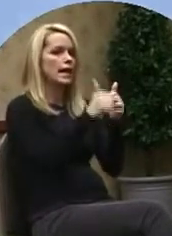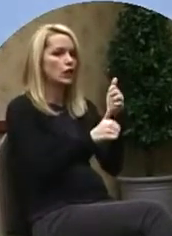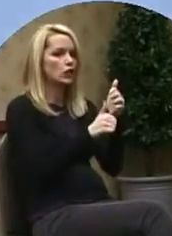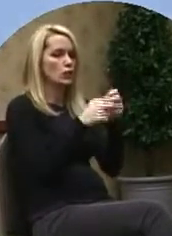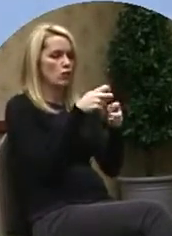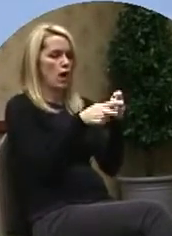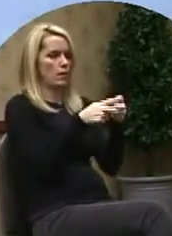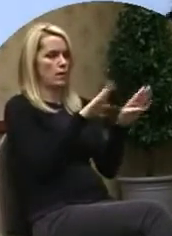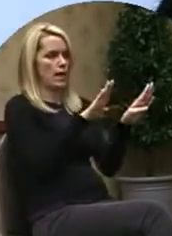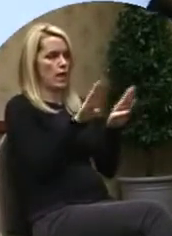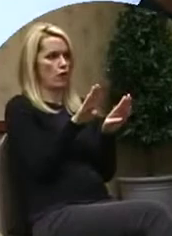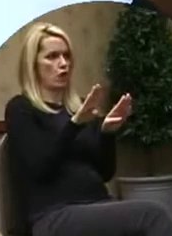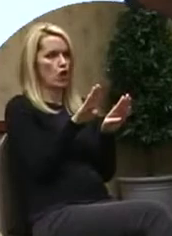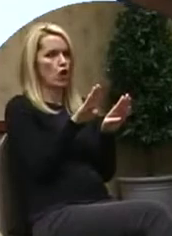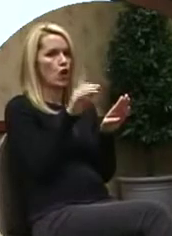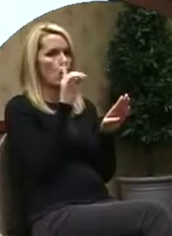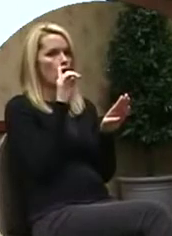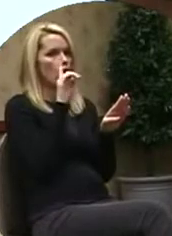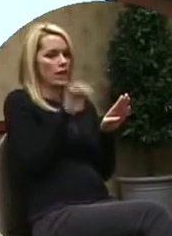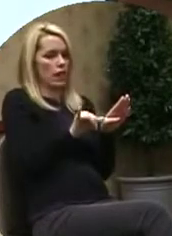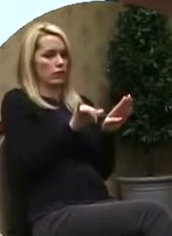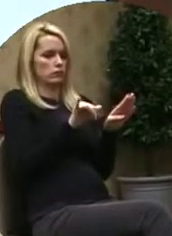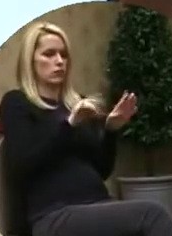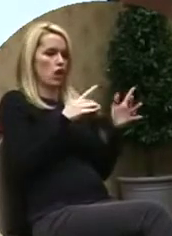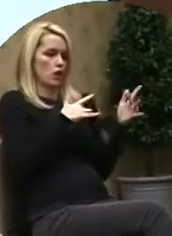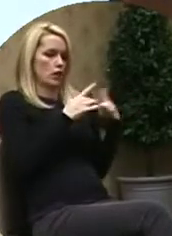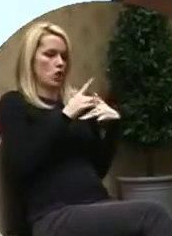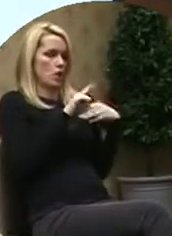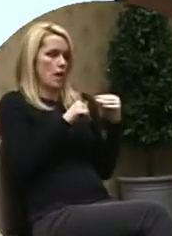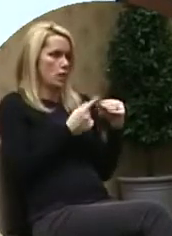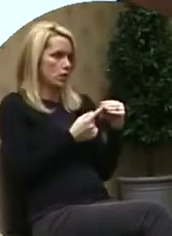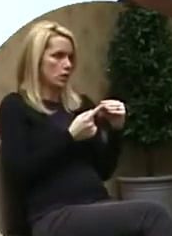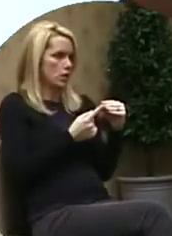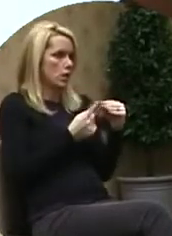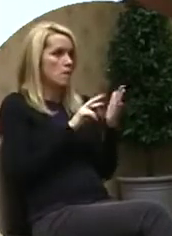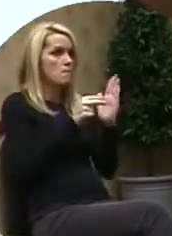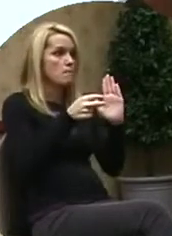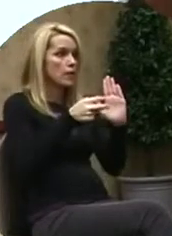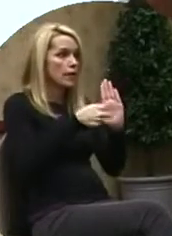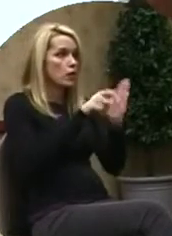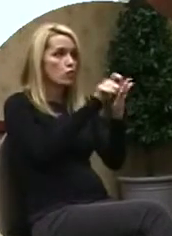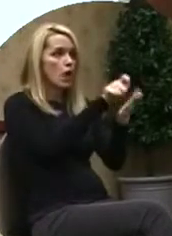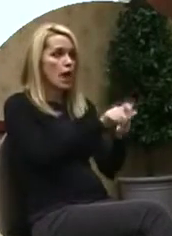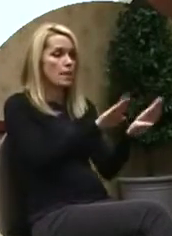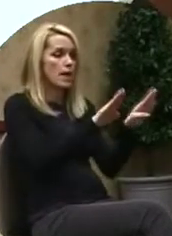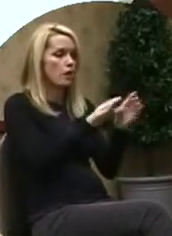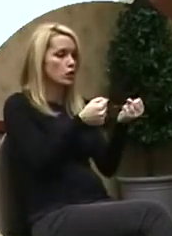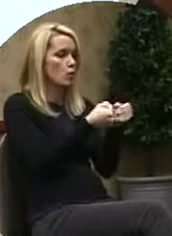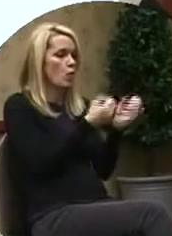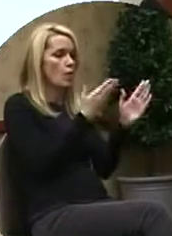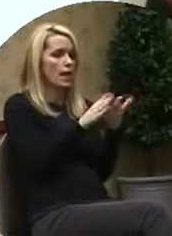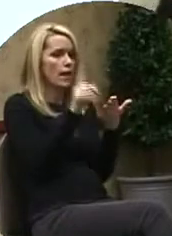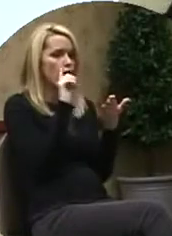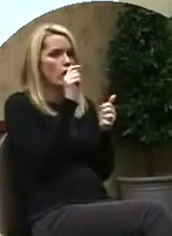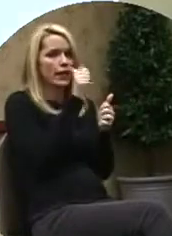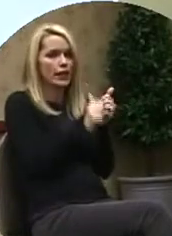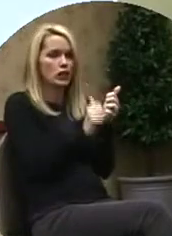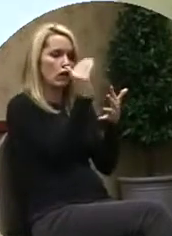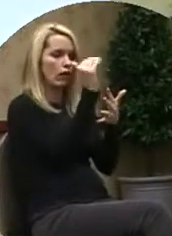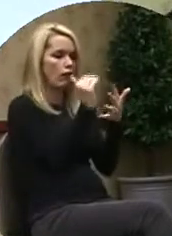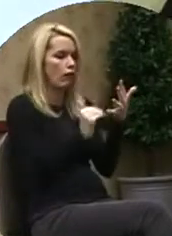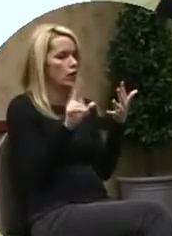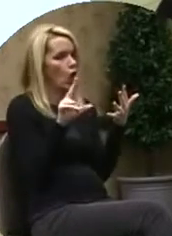behaviors of concern. That does not mean that we're going to write a behavior support plan for each of the problem